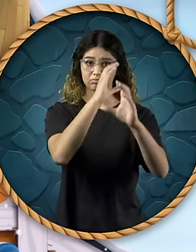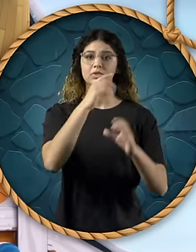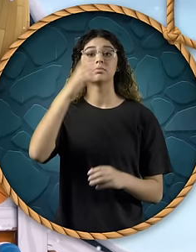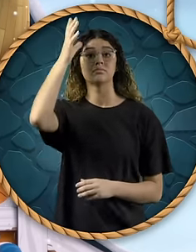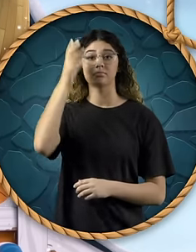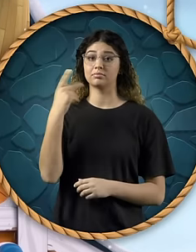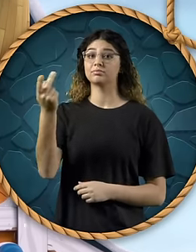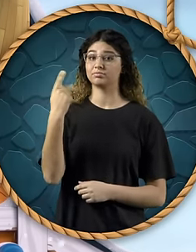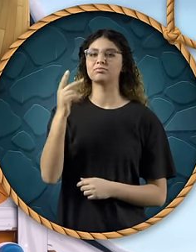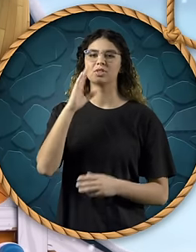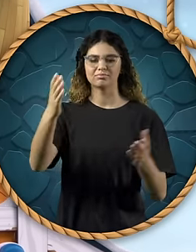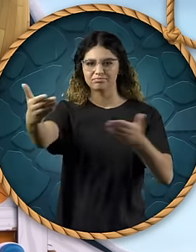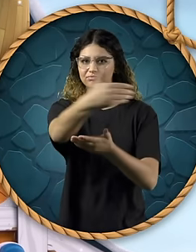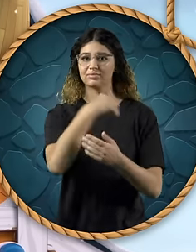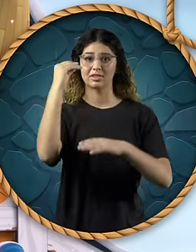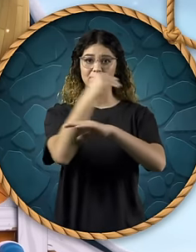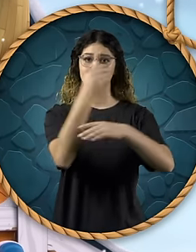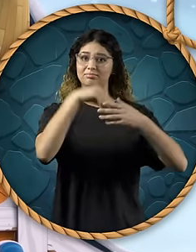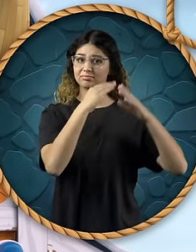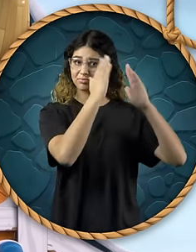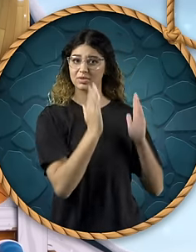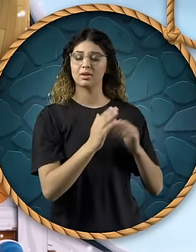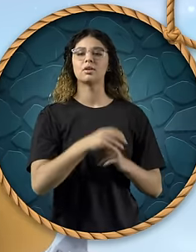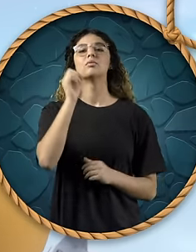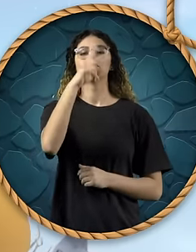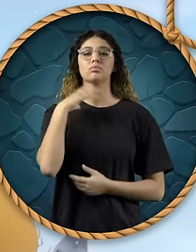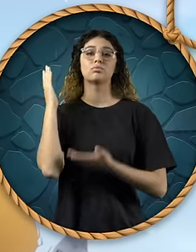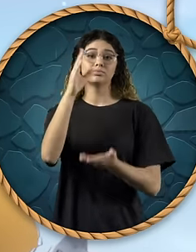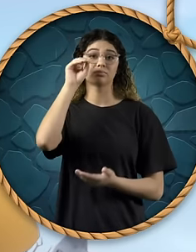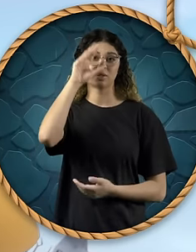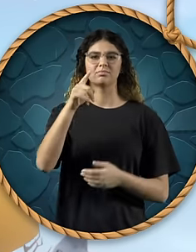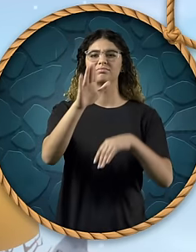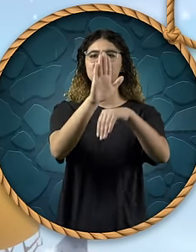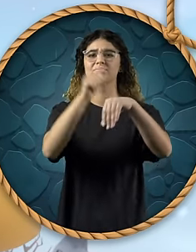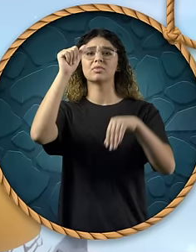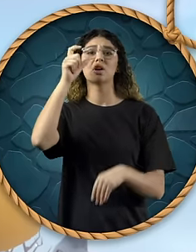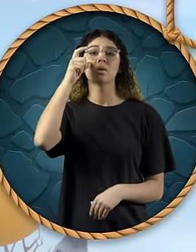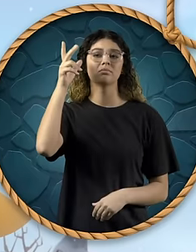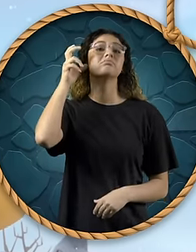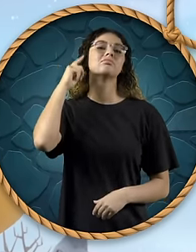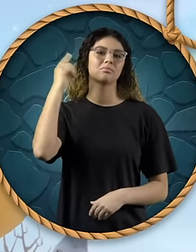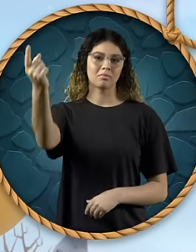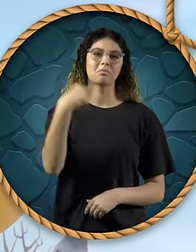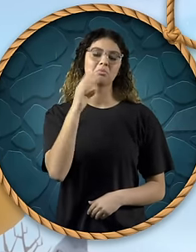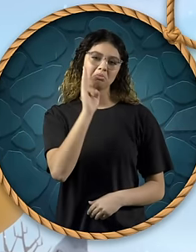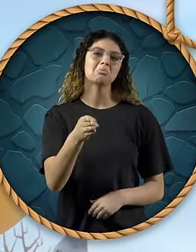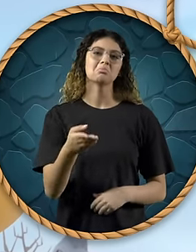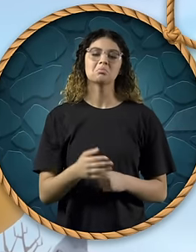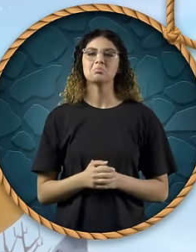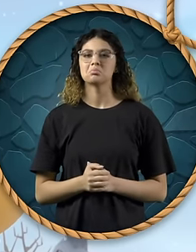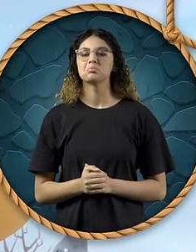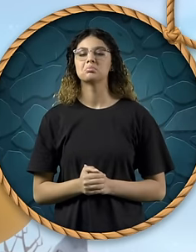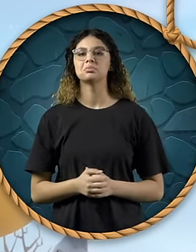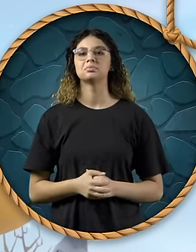Pa and I will herd all the other dinos into their barns. Okay, Ma. We'll bring Brighty to help us. I'm sure Luna will hear her mama